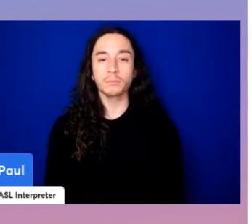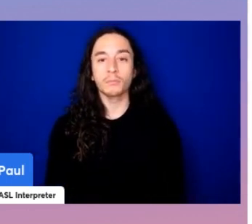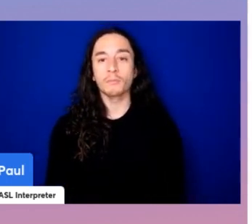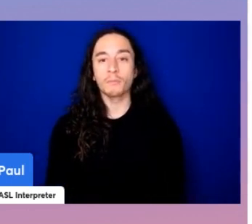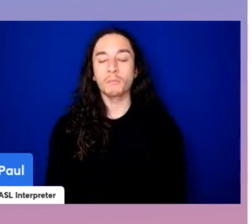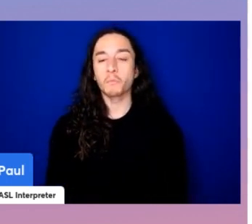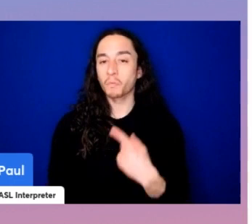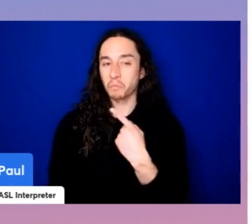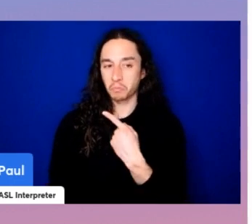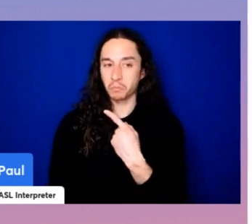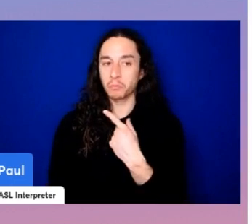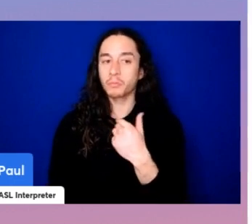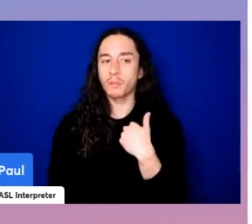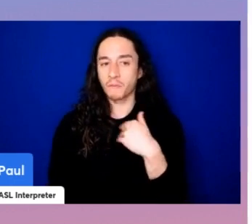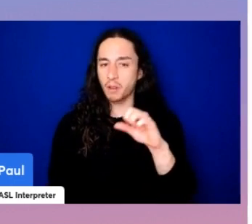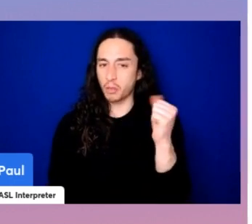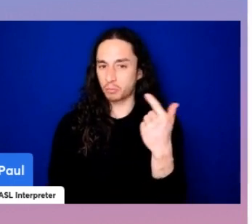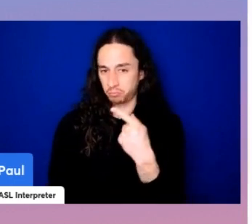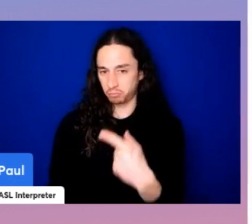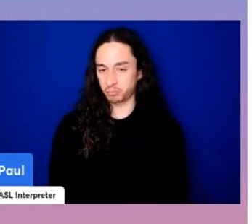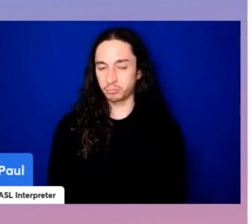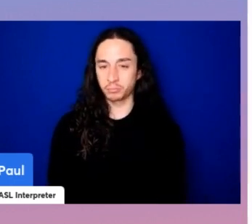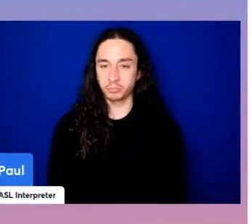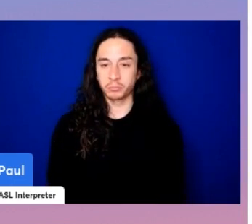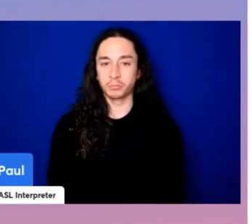there are some other